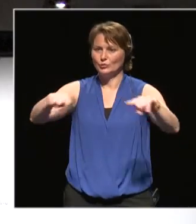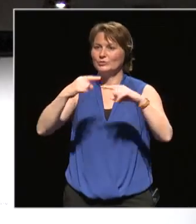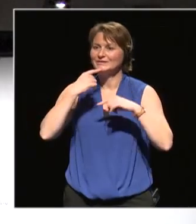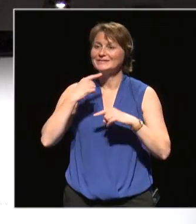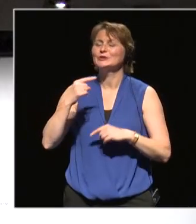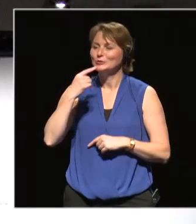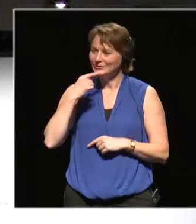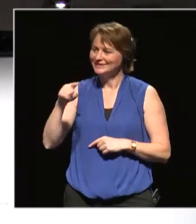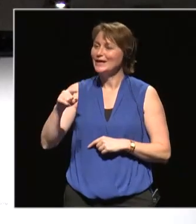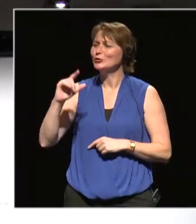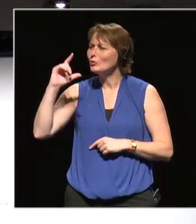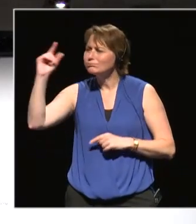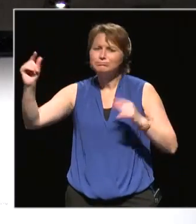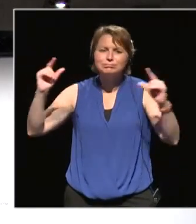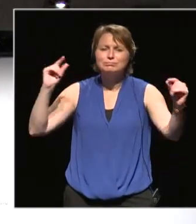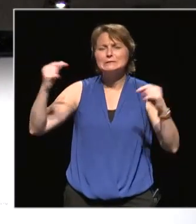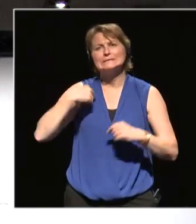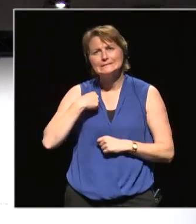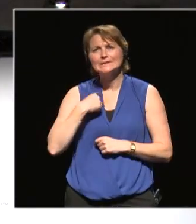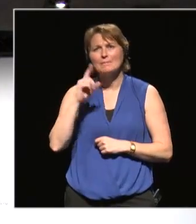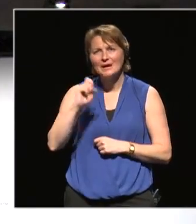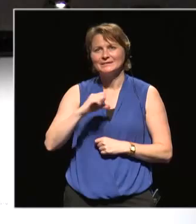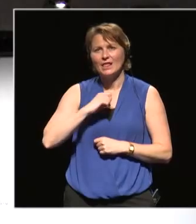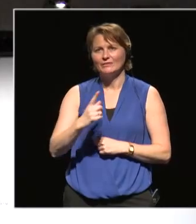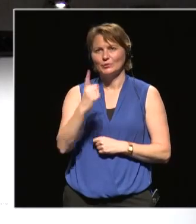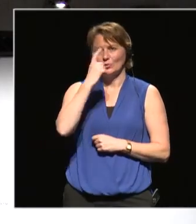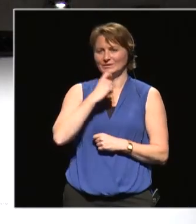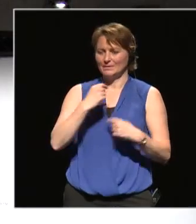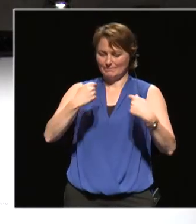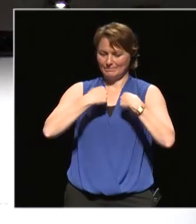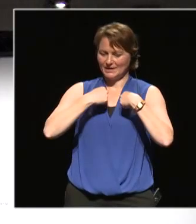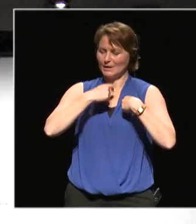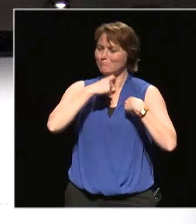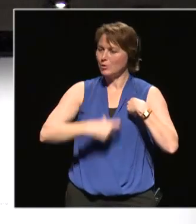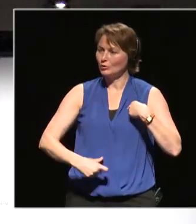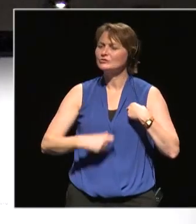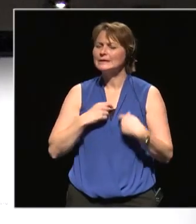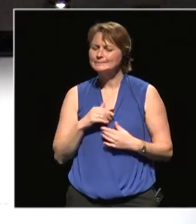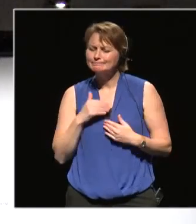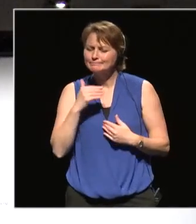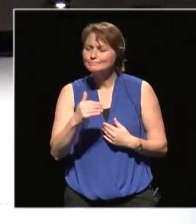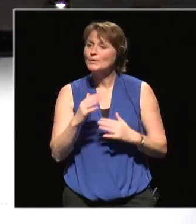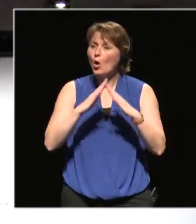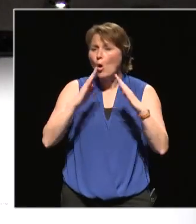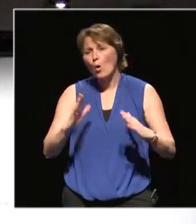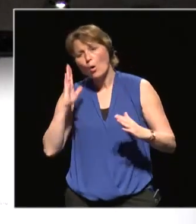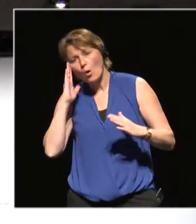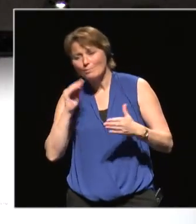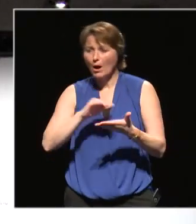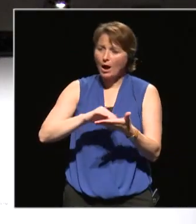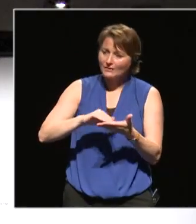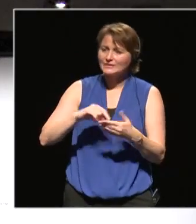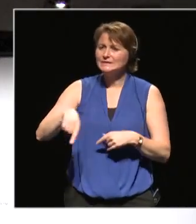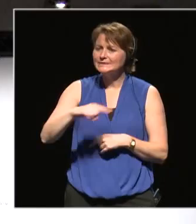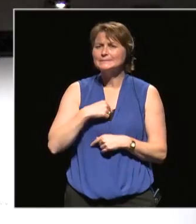the planet. I need you to go away and ask yourselves this question. What am I personally going to do on Monday when I get home and back to the office that